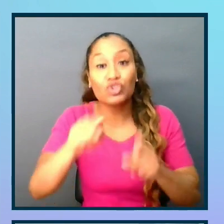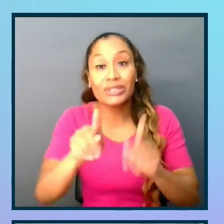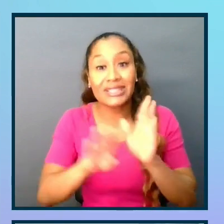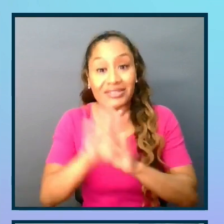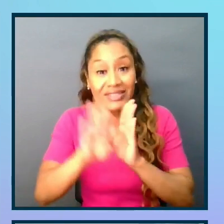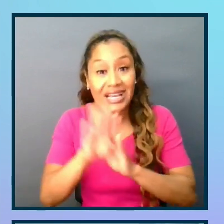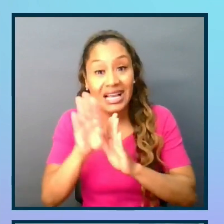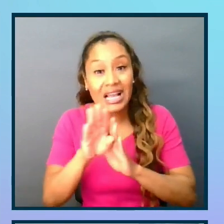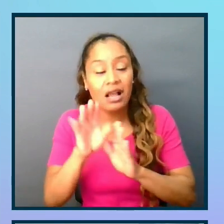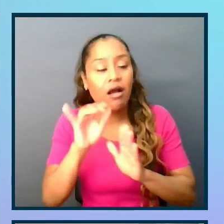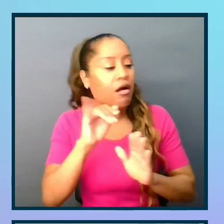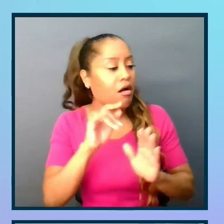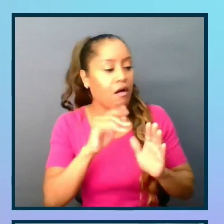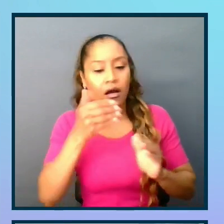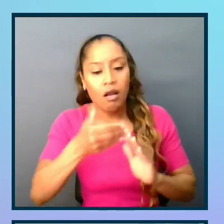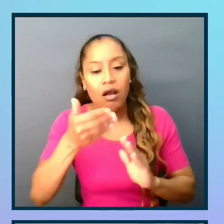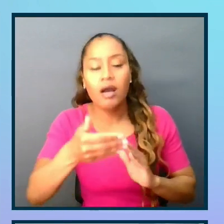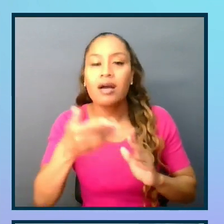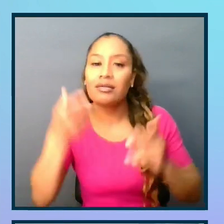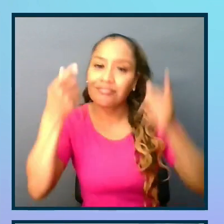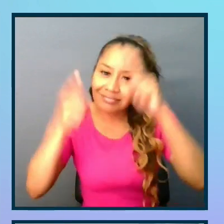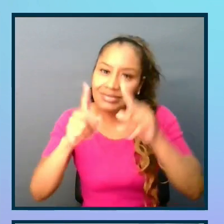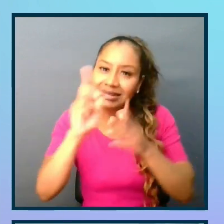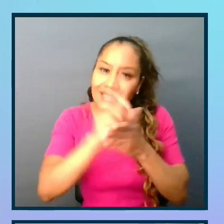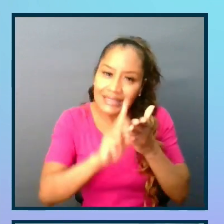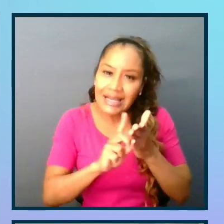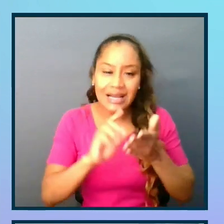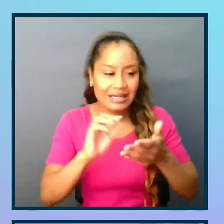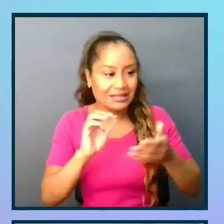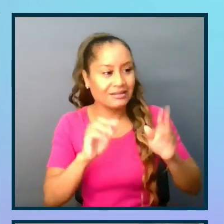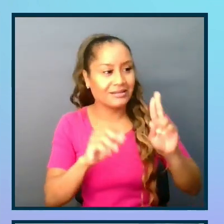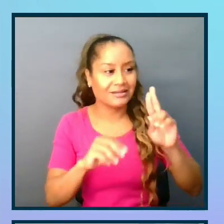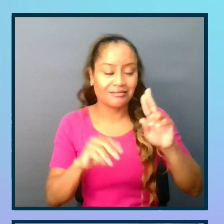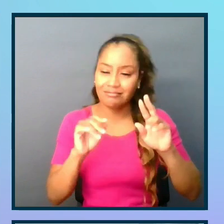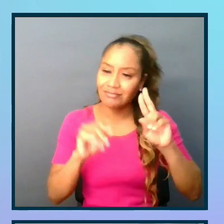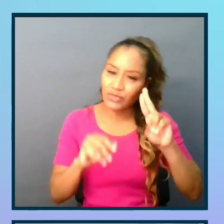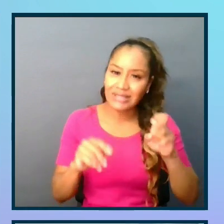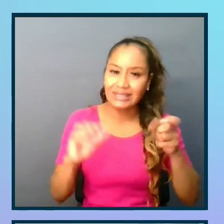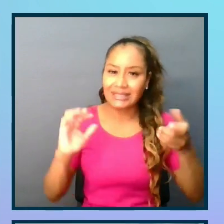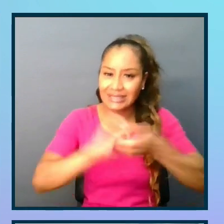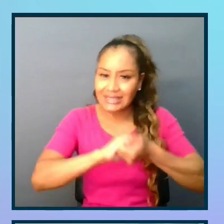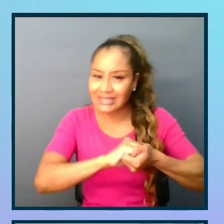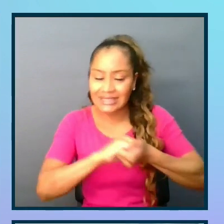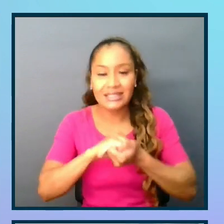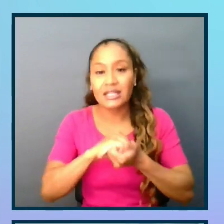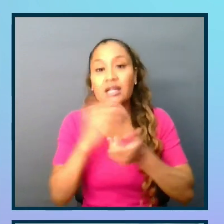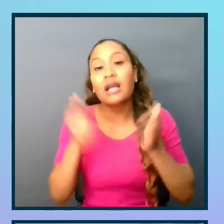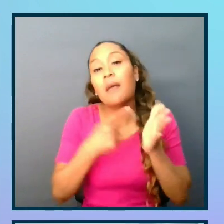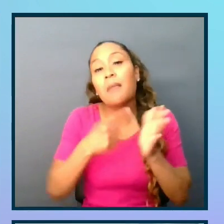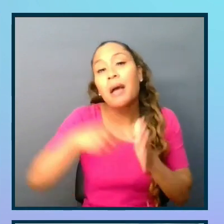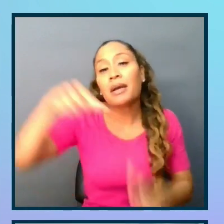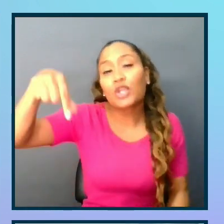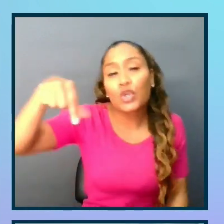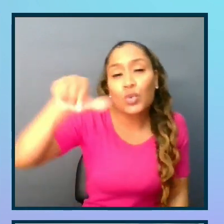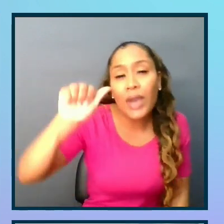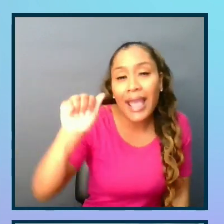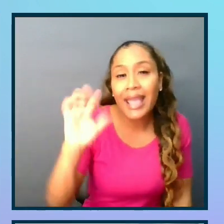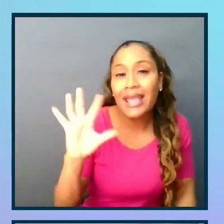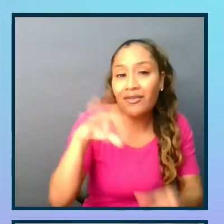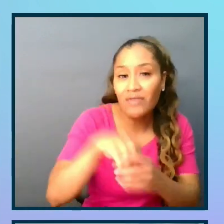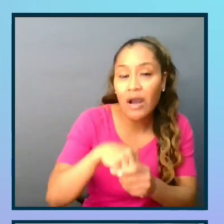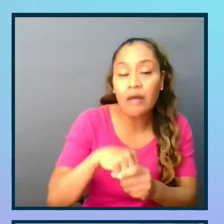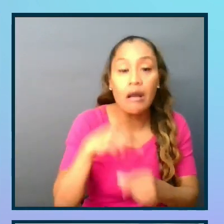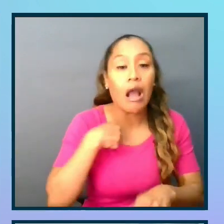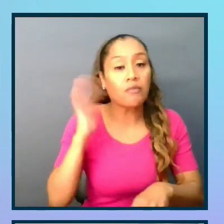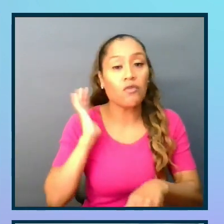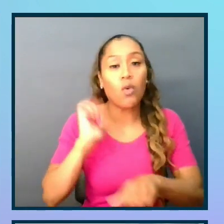for design and development to work together. Sometimes QA as well. Maybe you want to be involved in that. I've worked in other